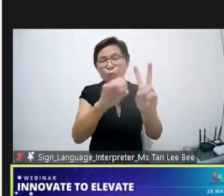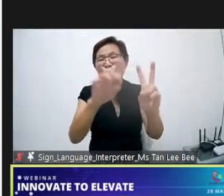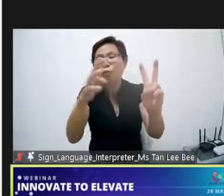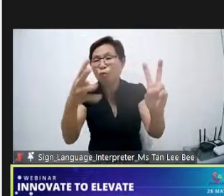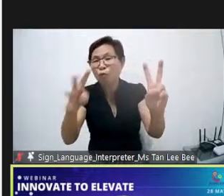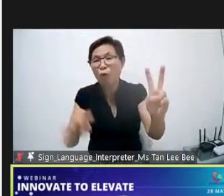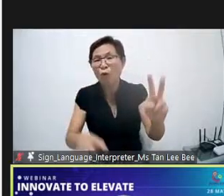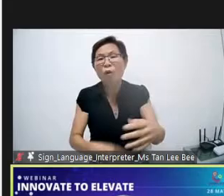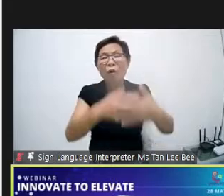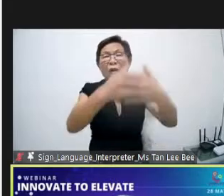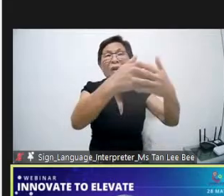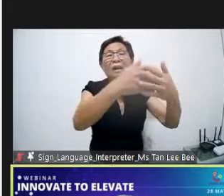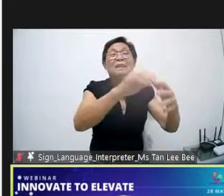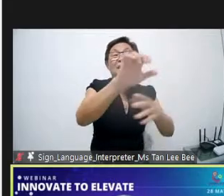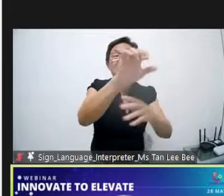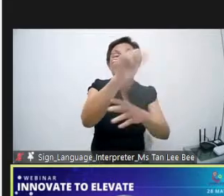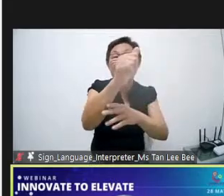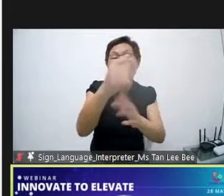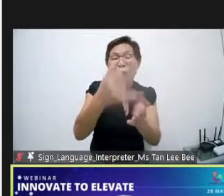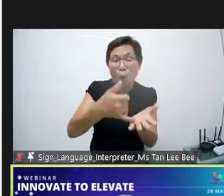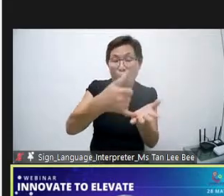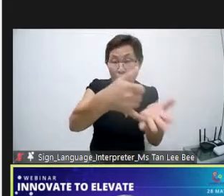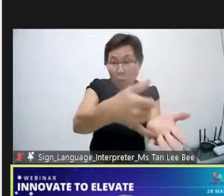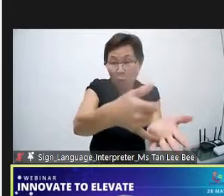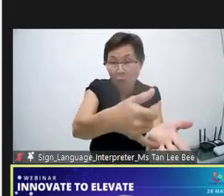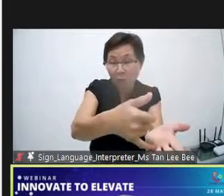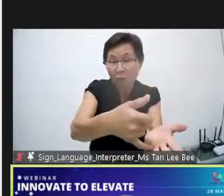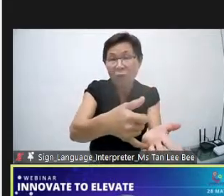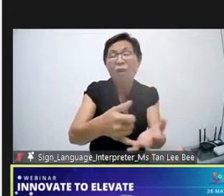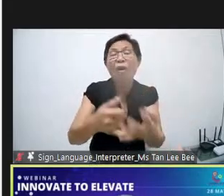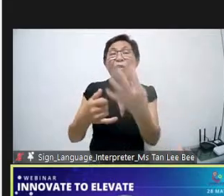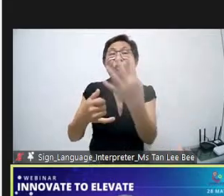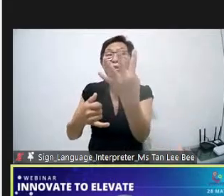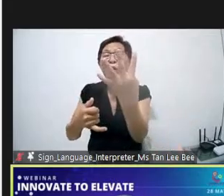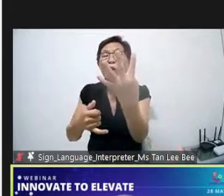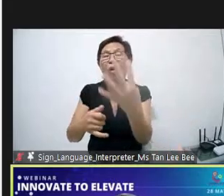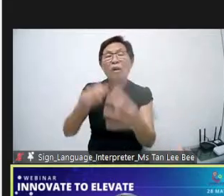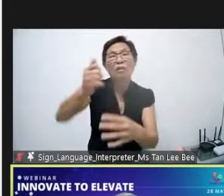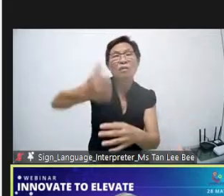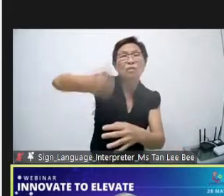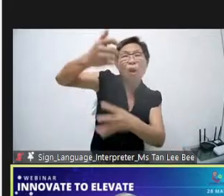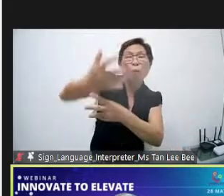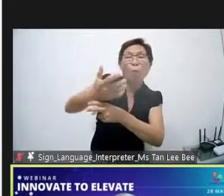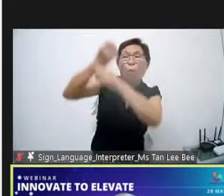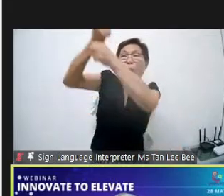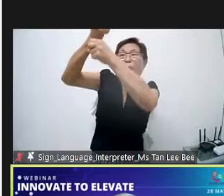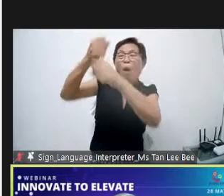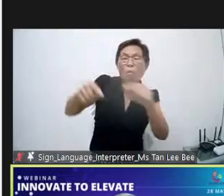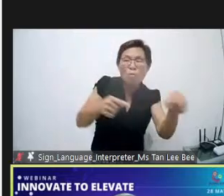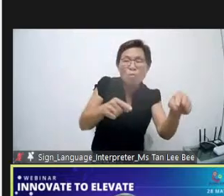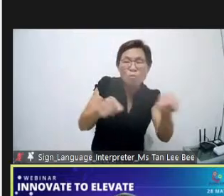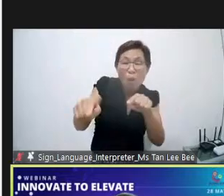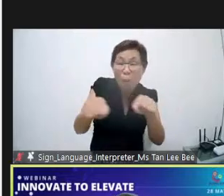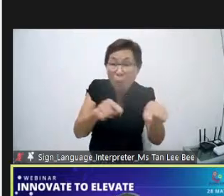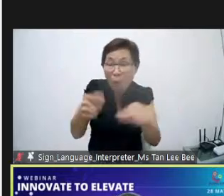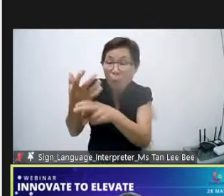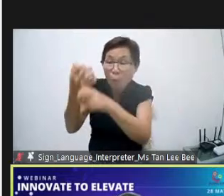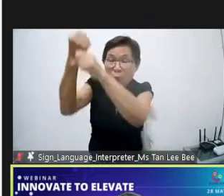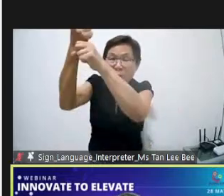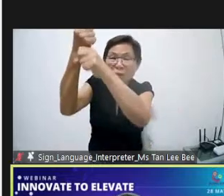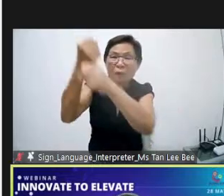out of 10 awards been awarded to UTHM, including the top winner of the competition. In